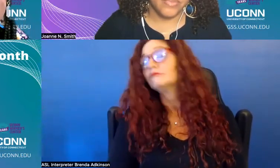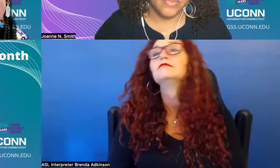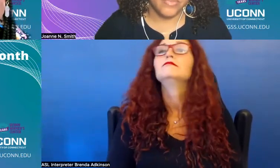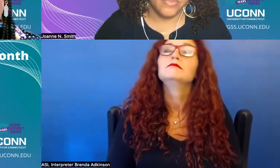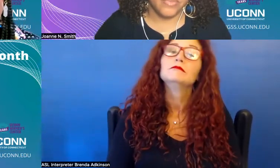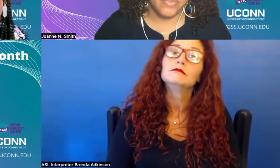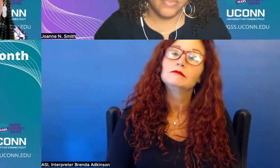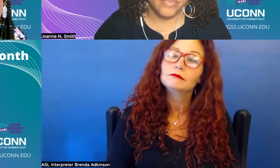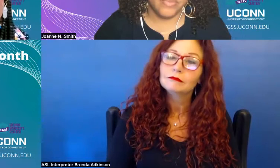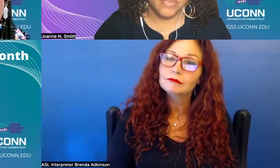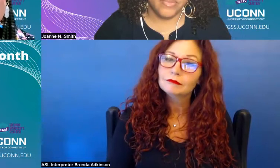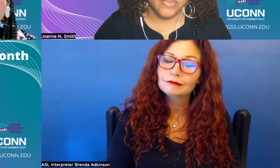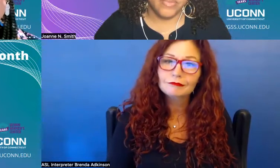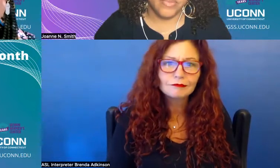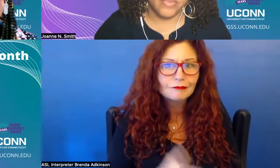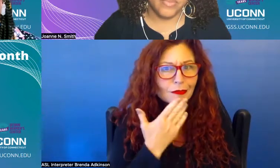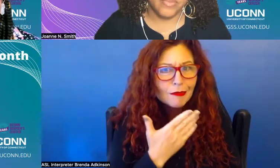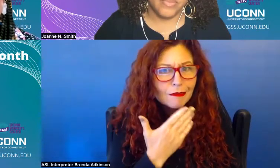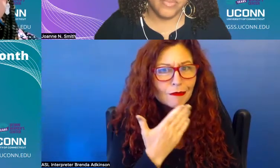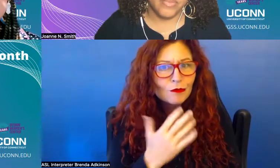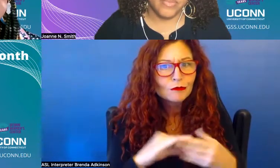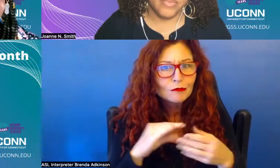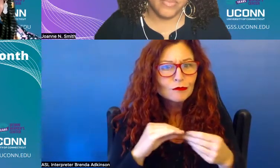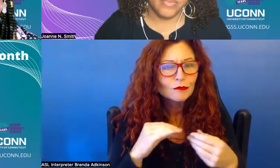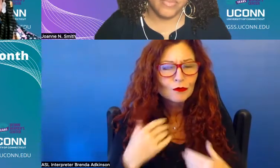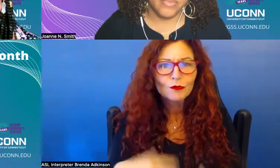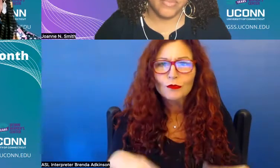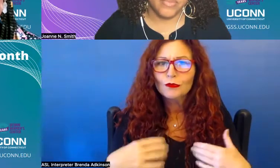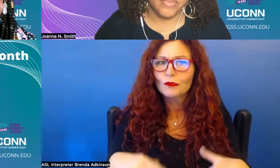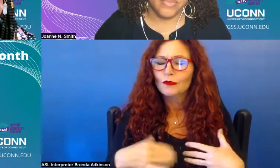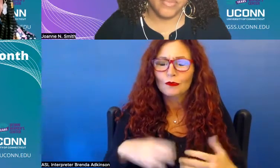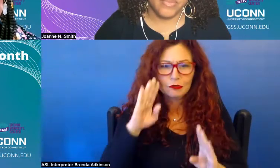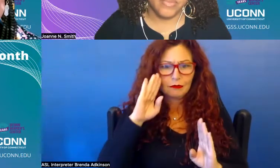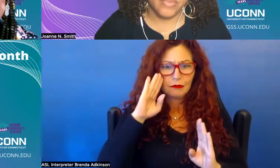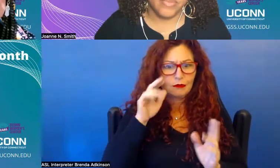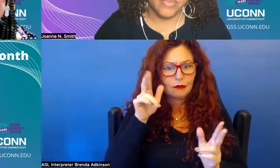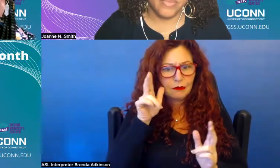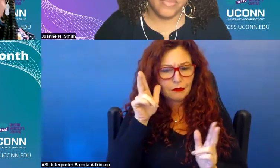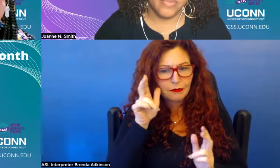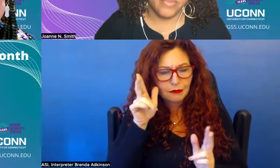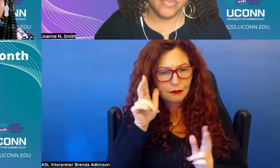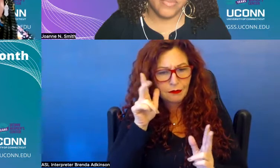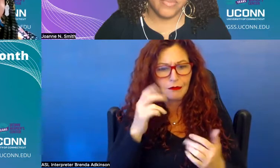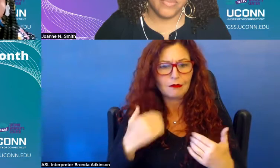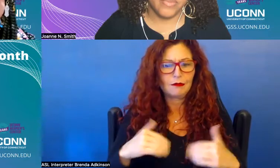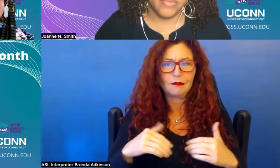Thank you so much for sharing that. I'm just absorbing and reflecting on what both of you just offered us,